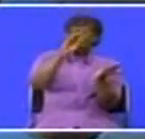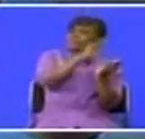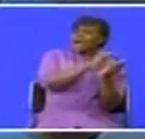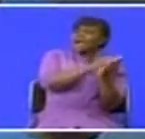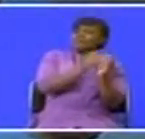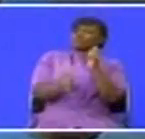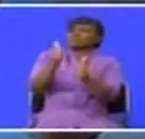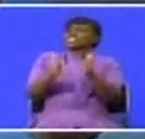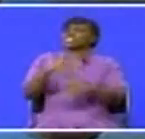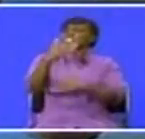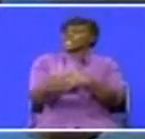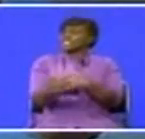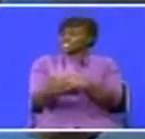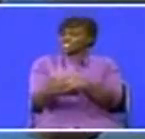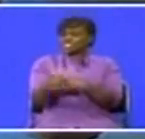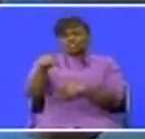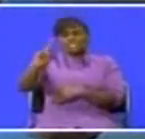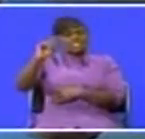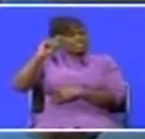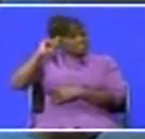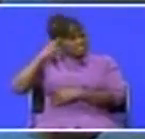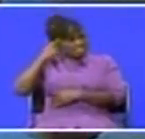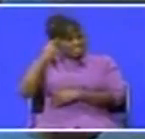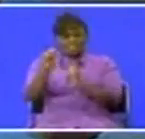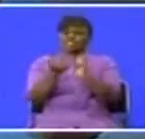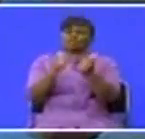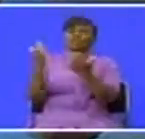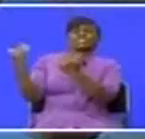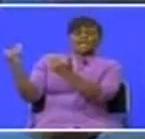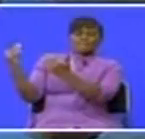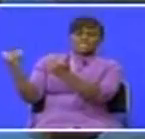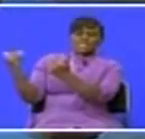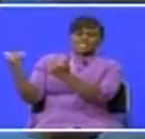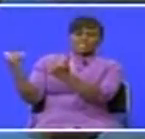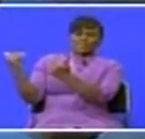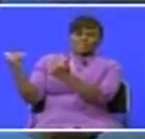bank is next? I leave you with that as sports news comes up next.